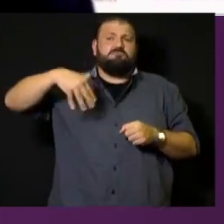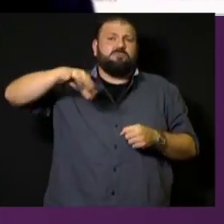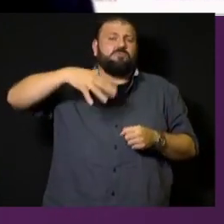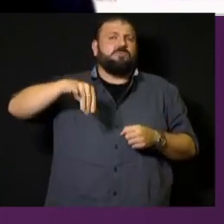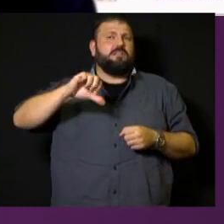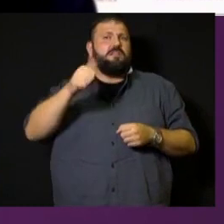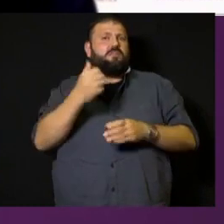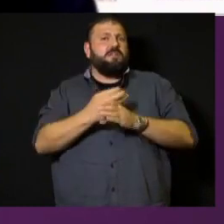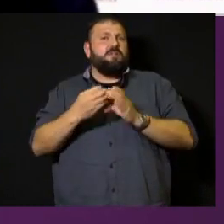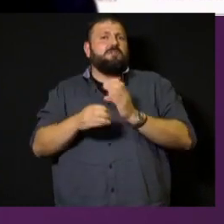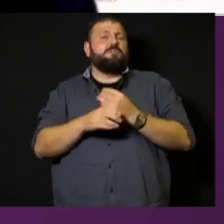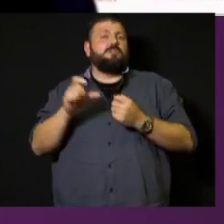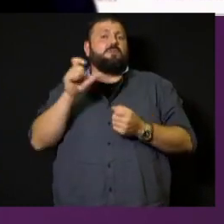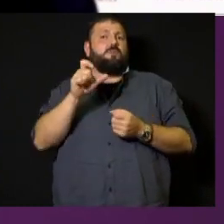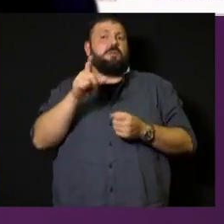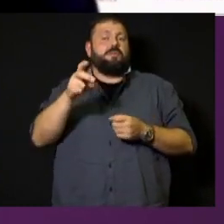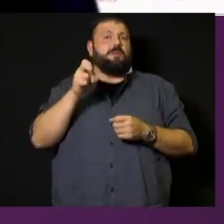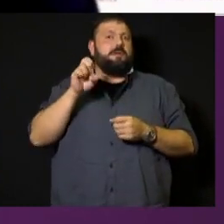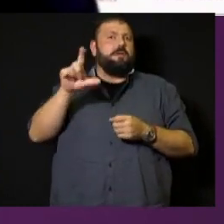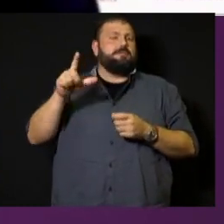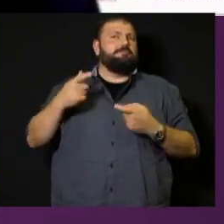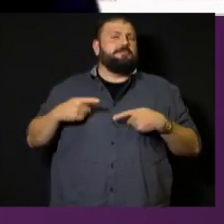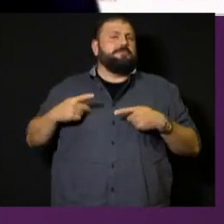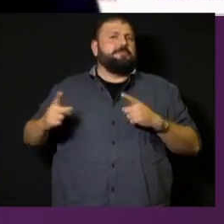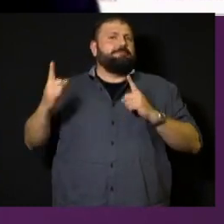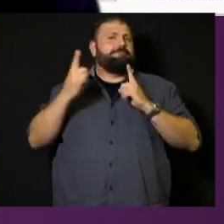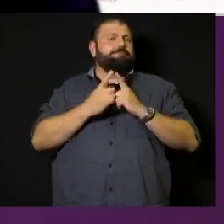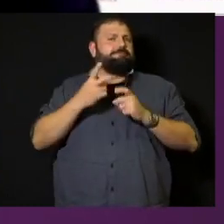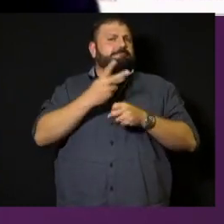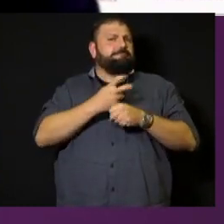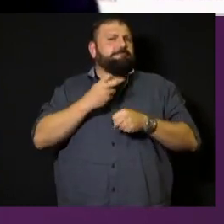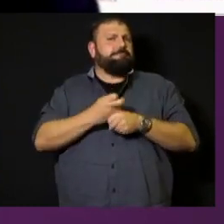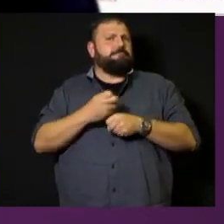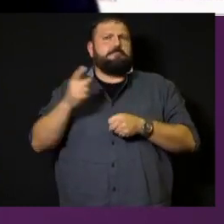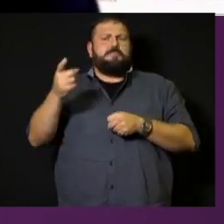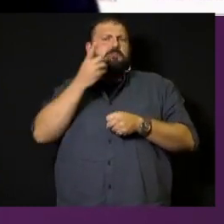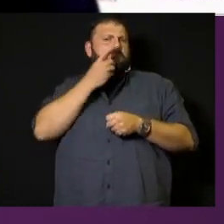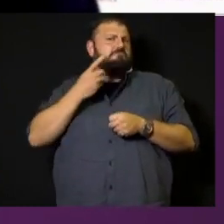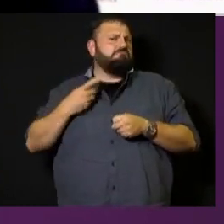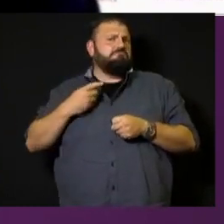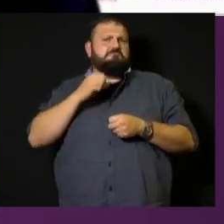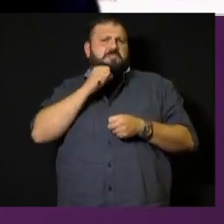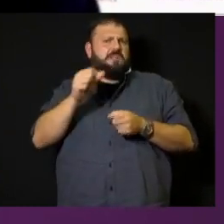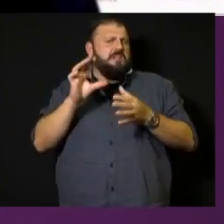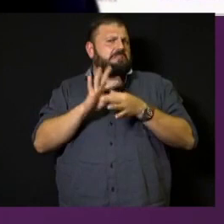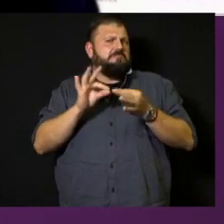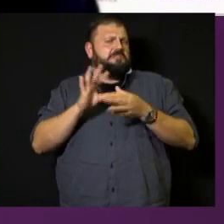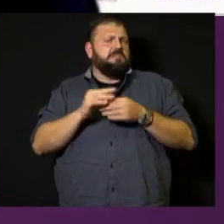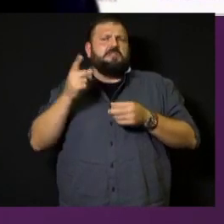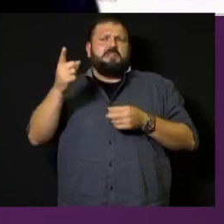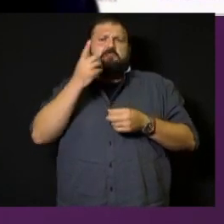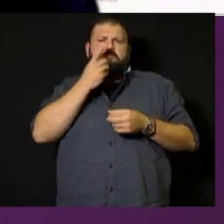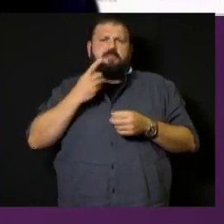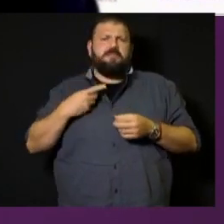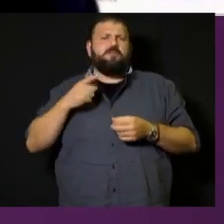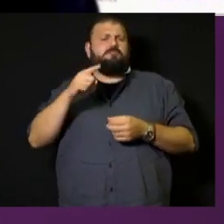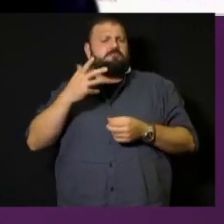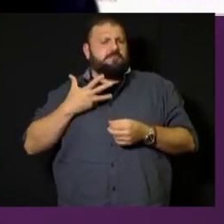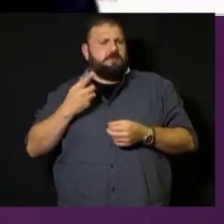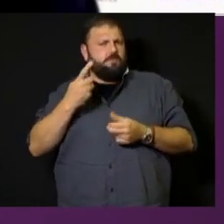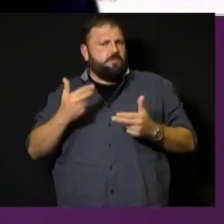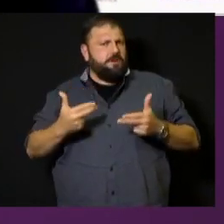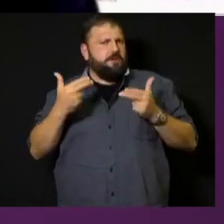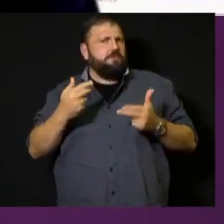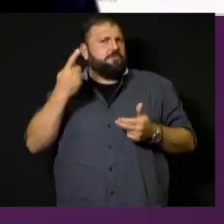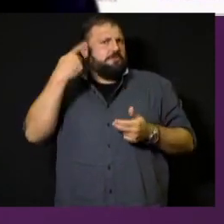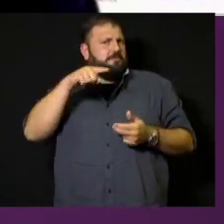I was in search of something. That's when Inés invited me. She tells me nothing is important. She told me I have a